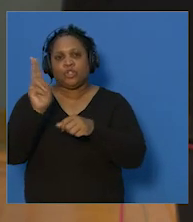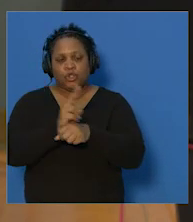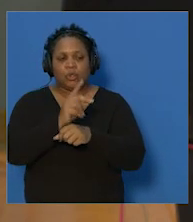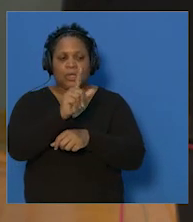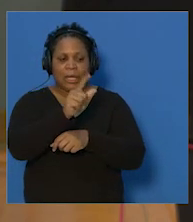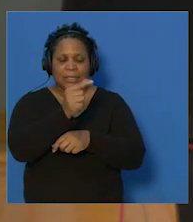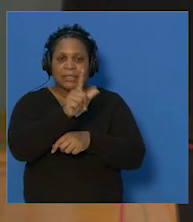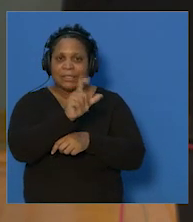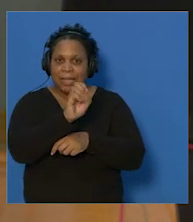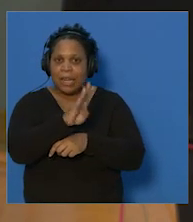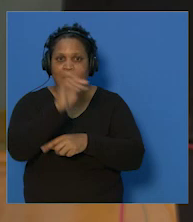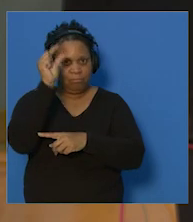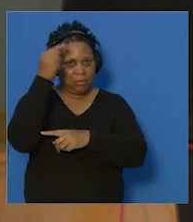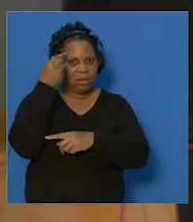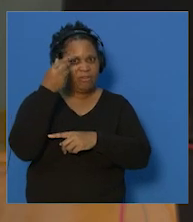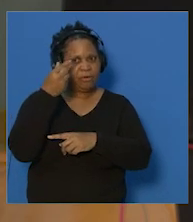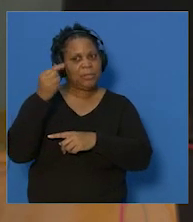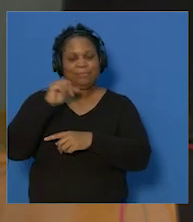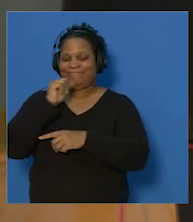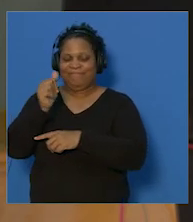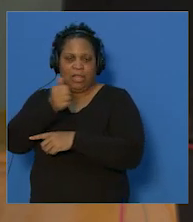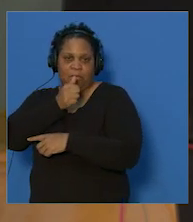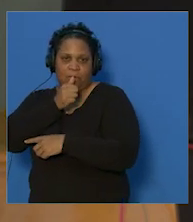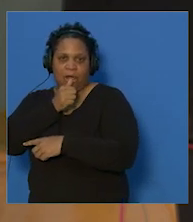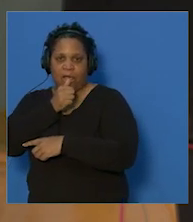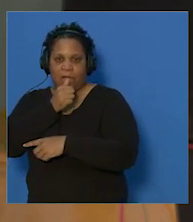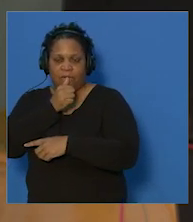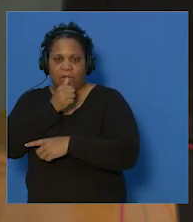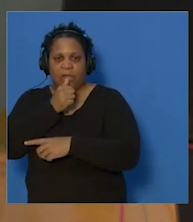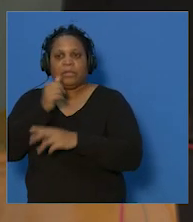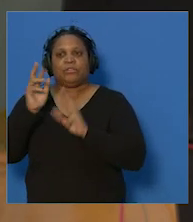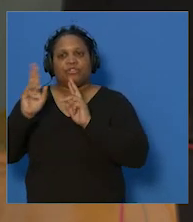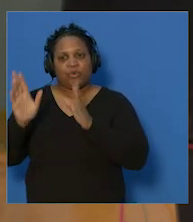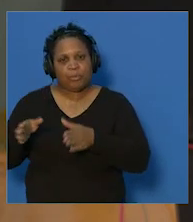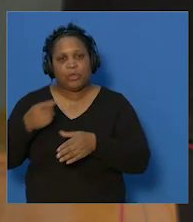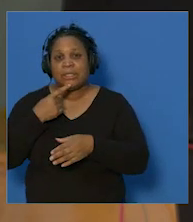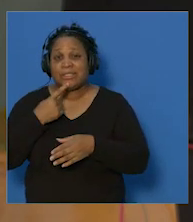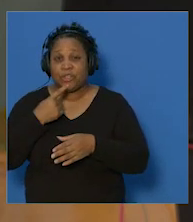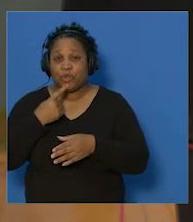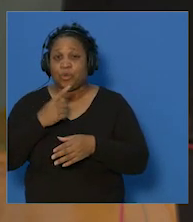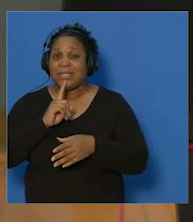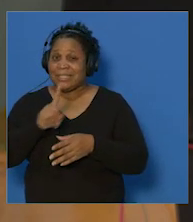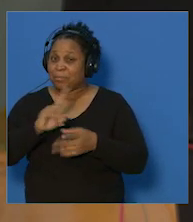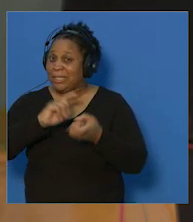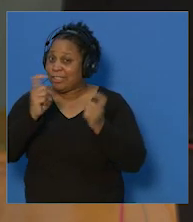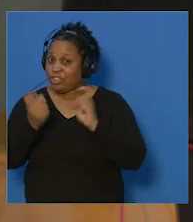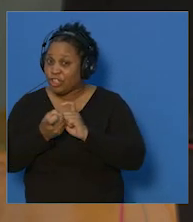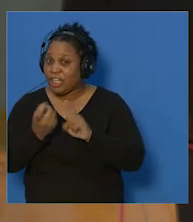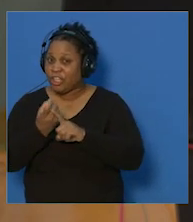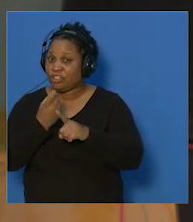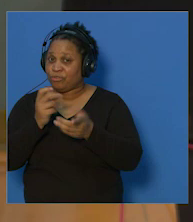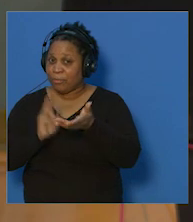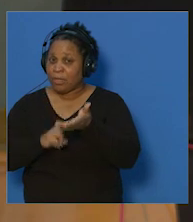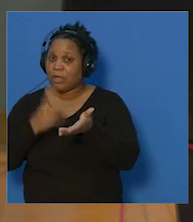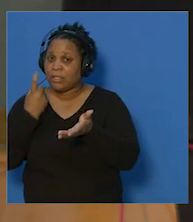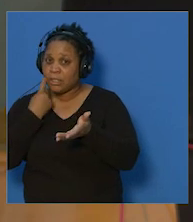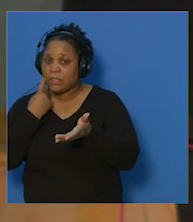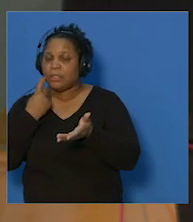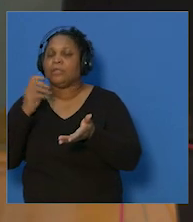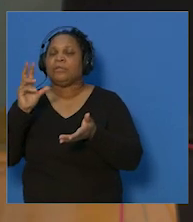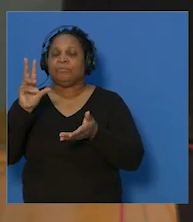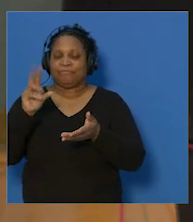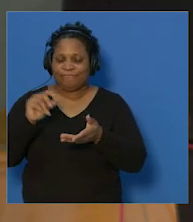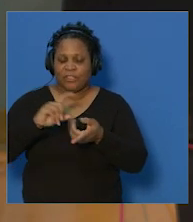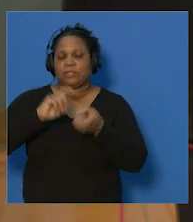lab as opposed to a private lab. So just for the abundance of caution, is the rate being amended from the original contract? It's going to be amended to a daily